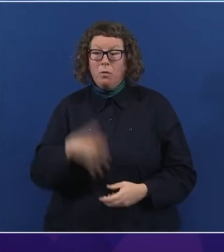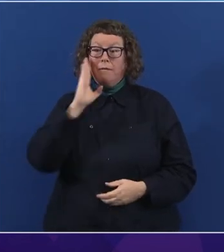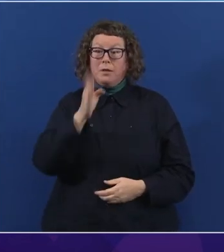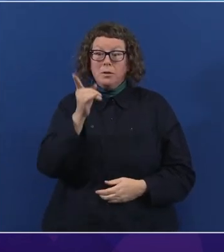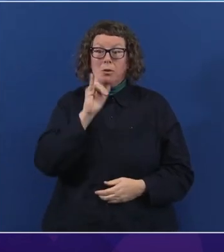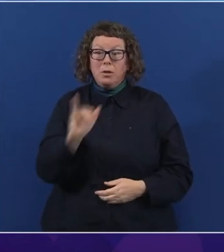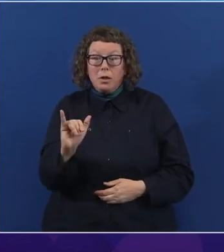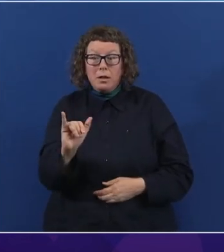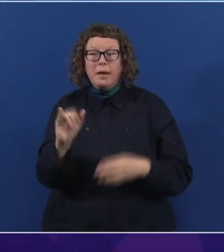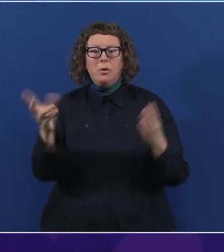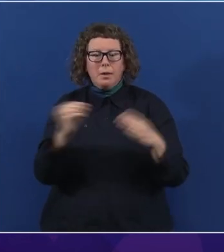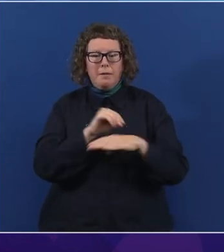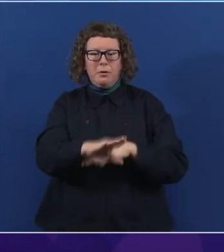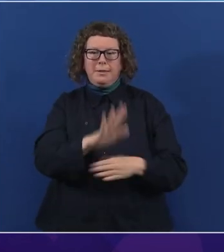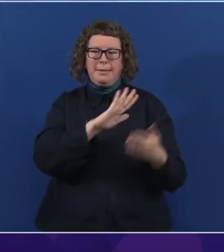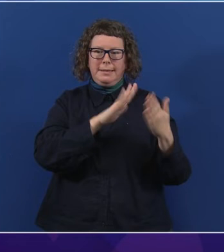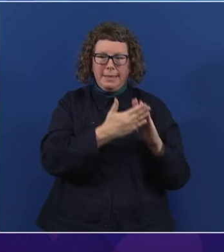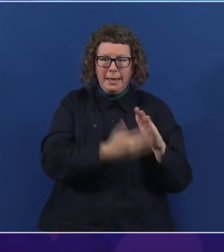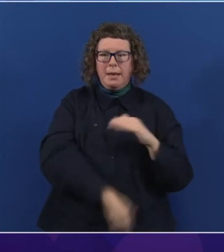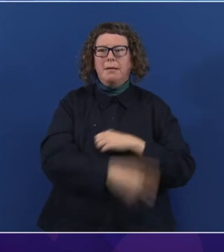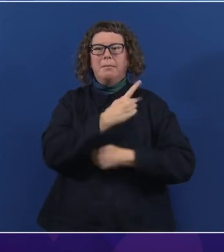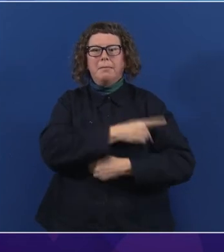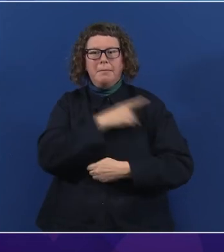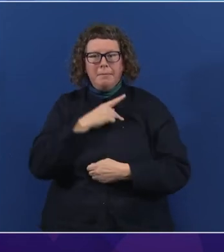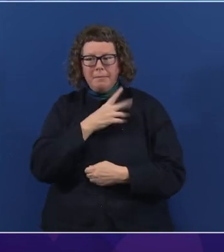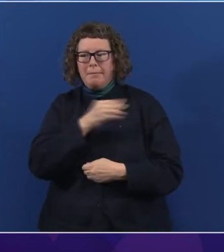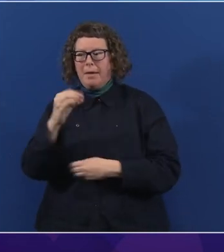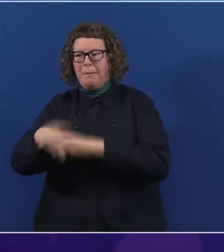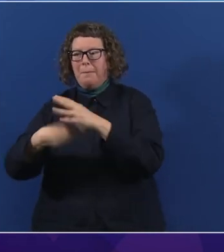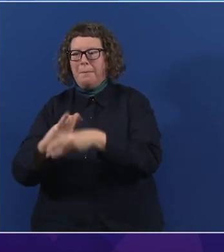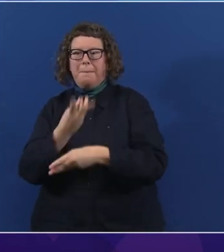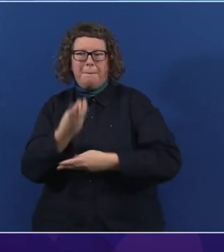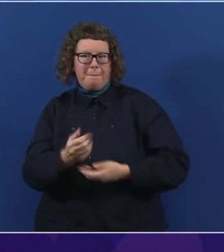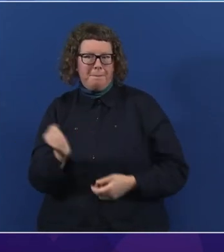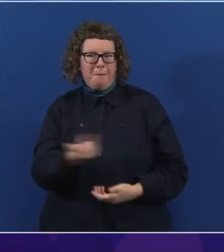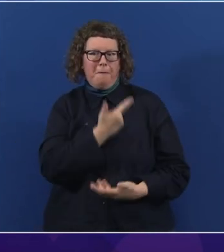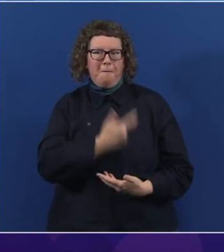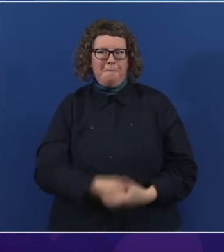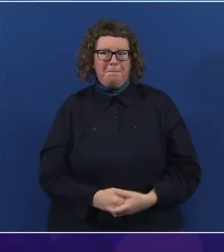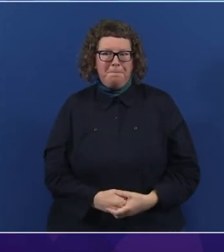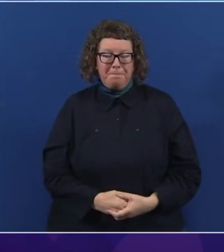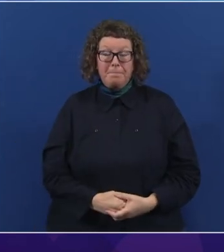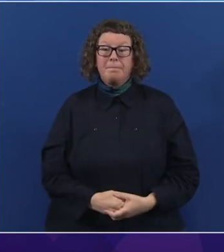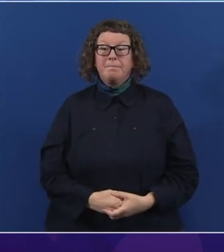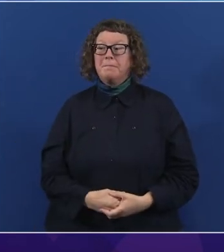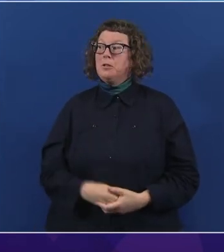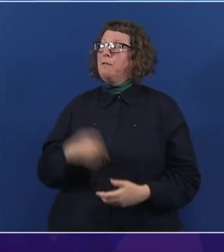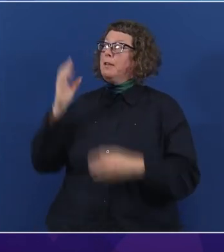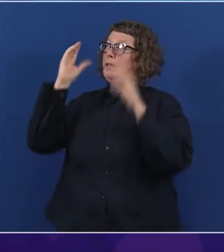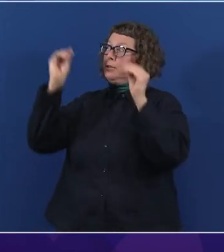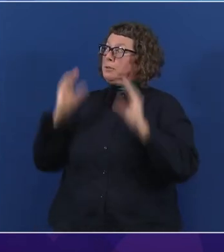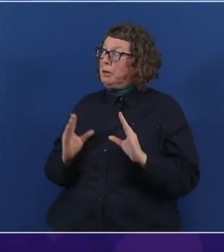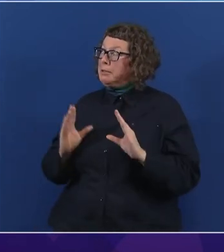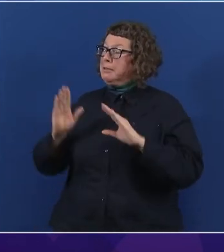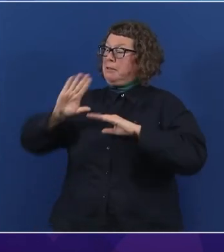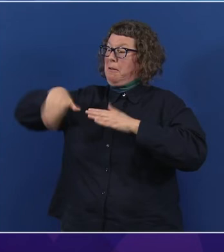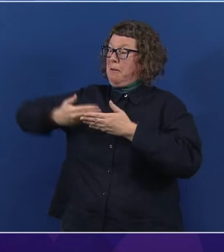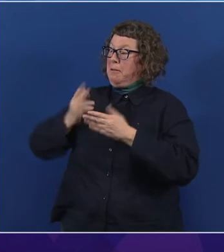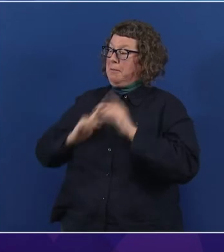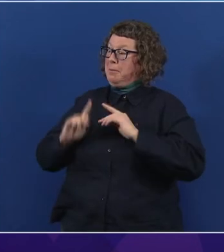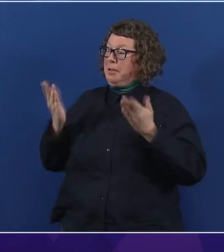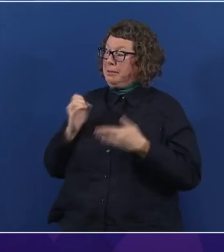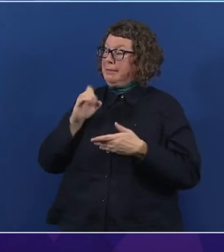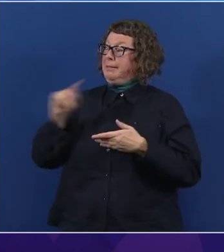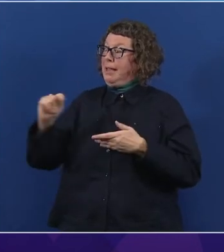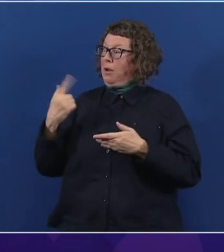looks like for our city, our province, and the world. On behalf of your instructors and everyone at